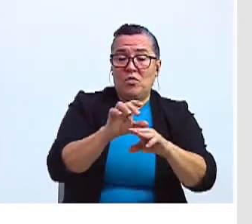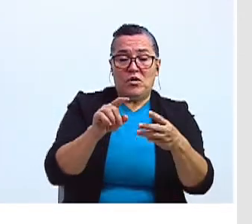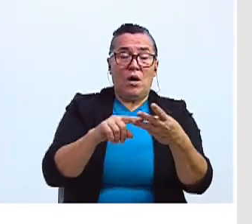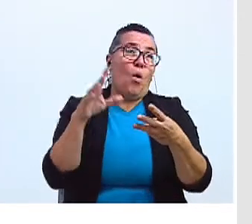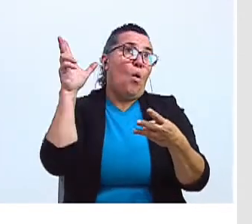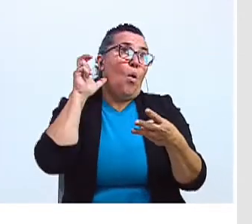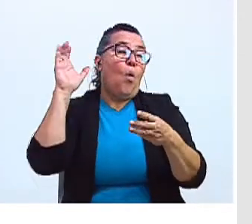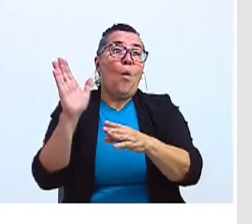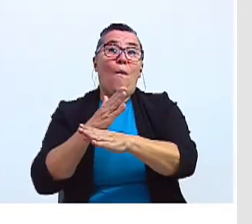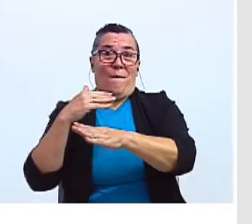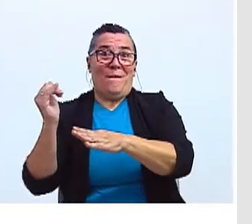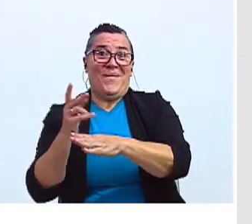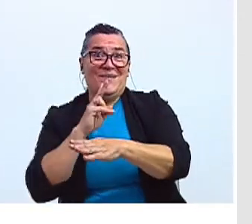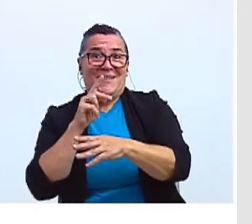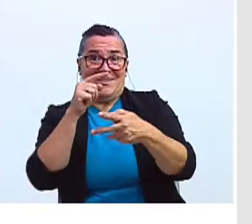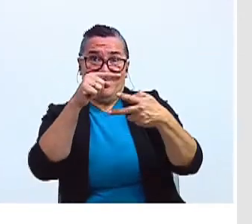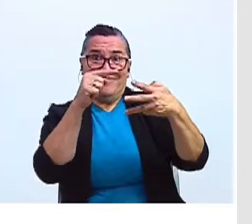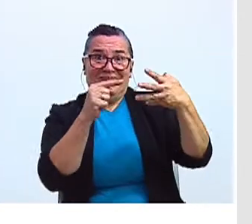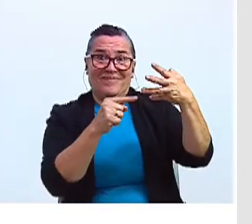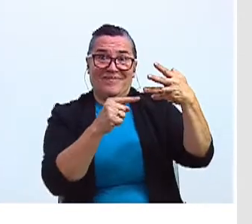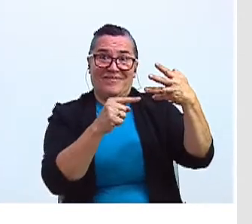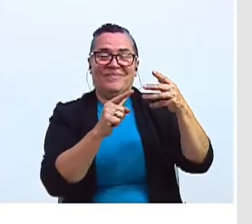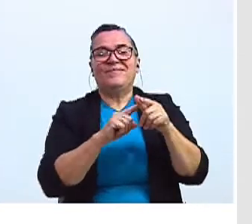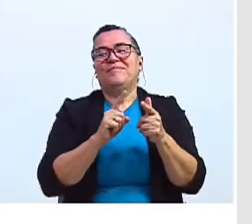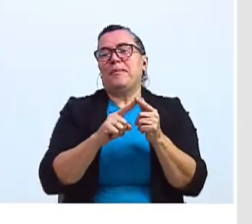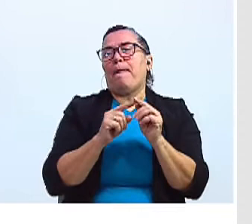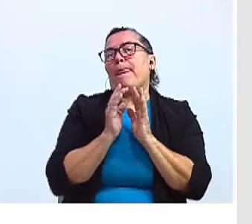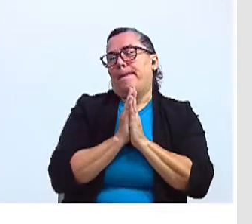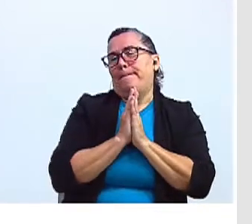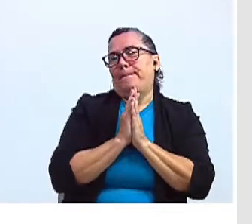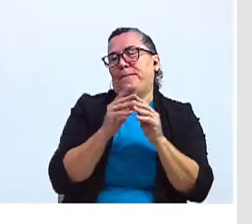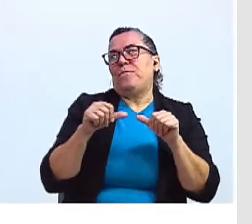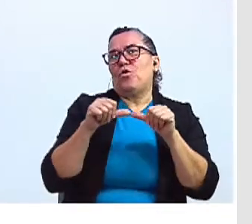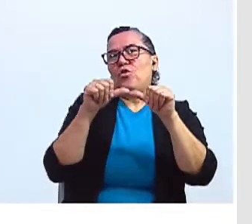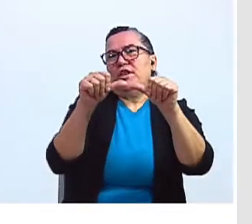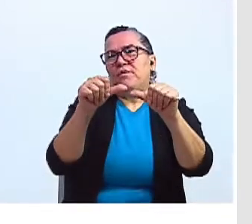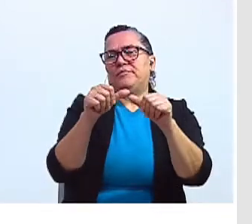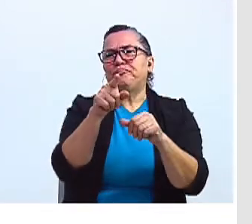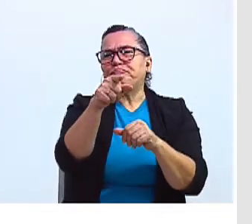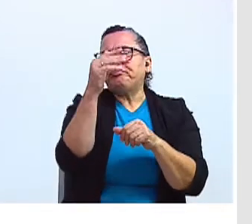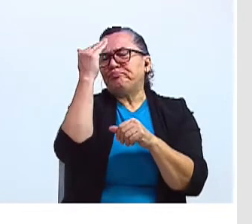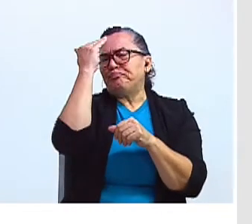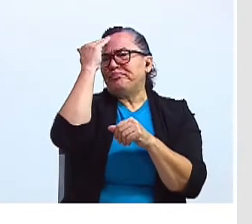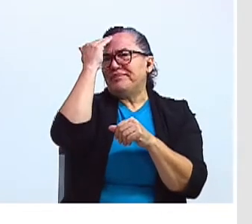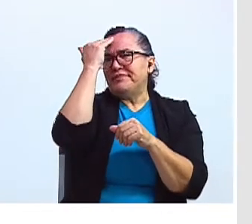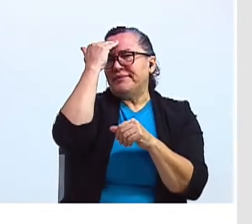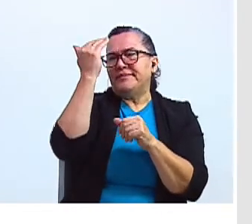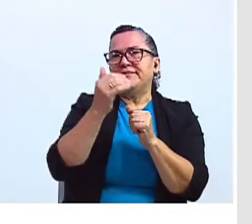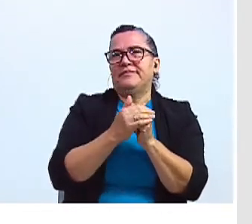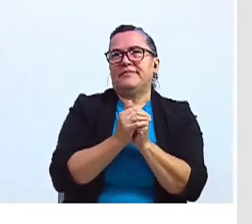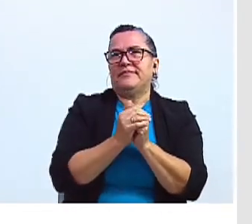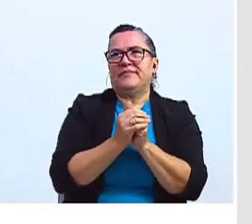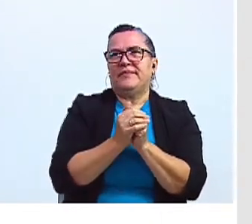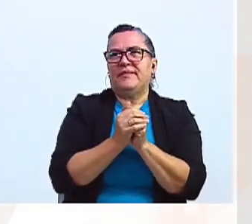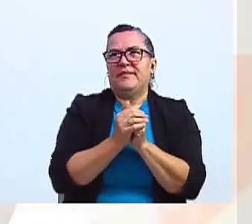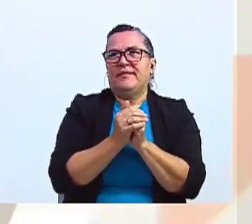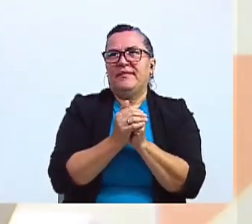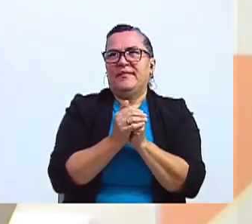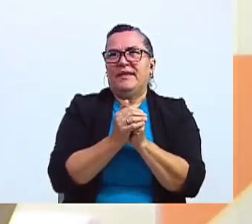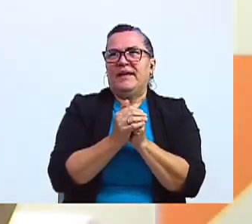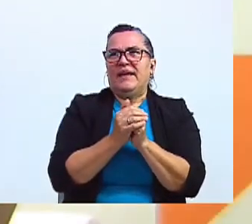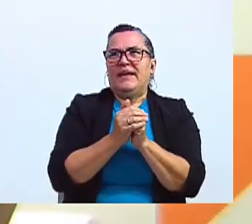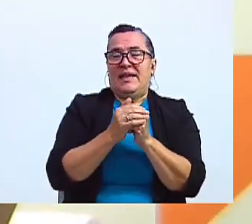music, right? Okay, so let's continue. Do you know what is a